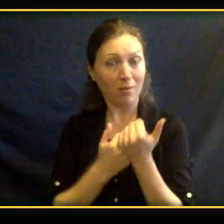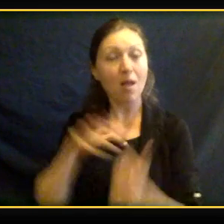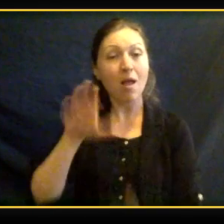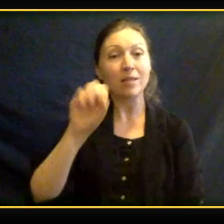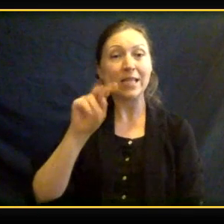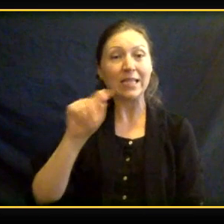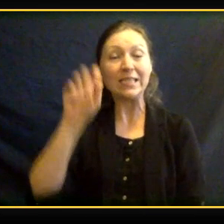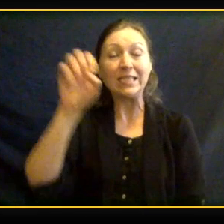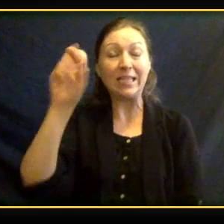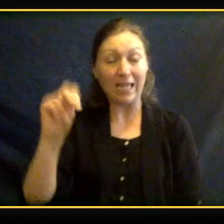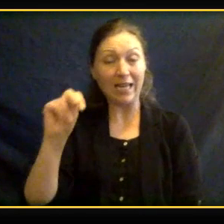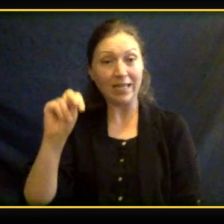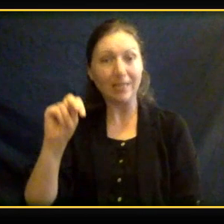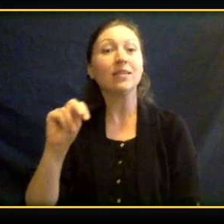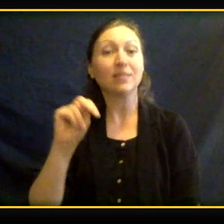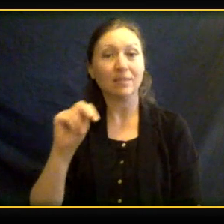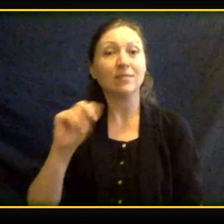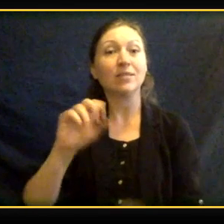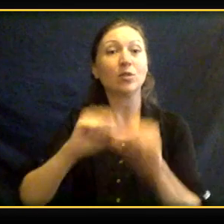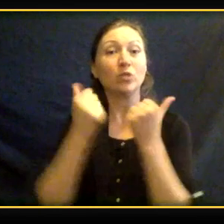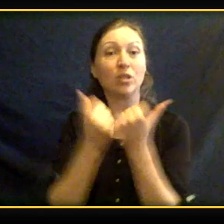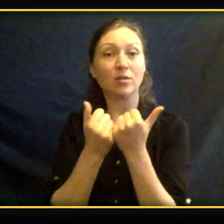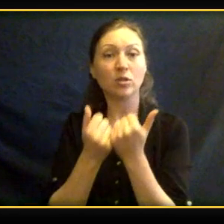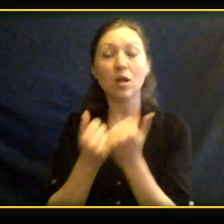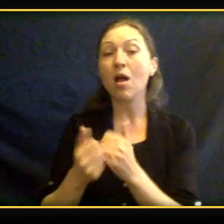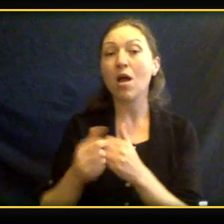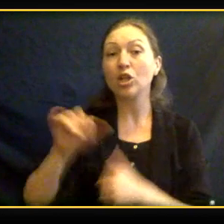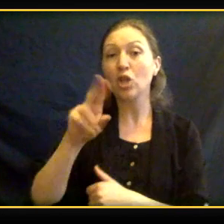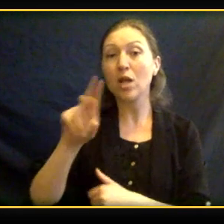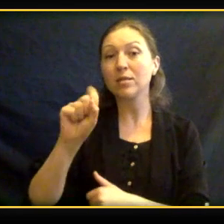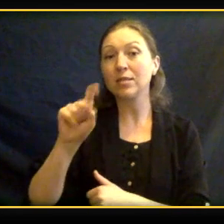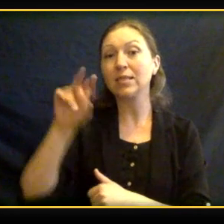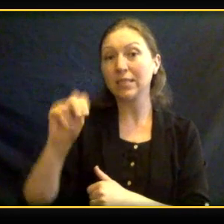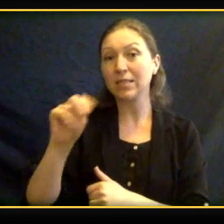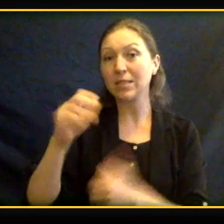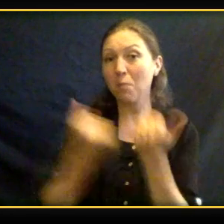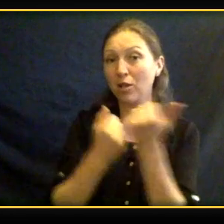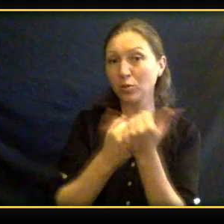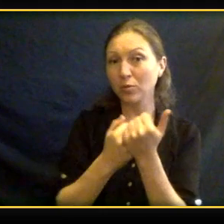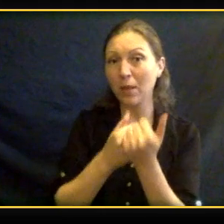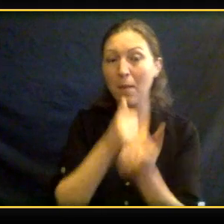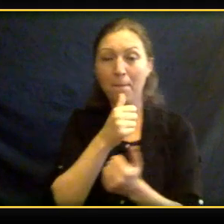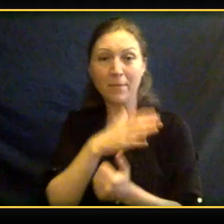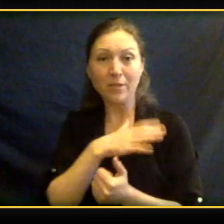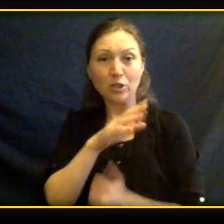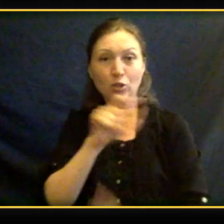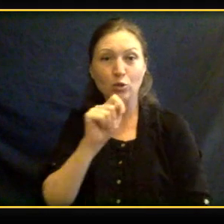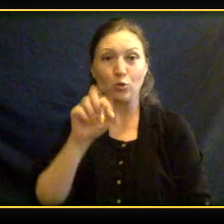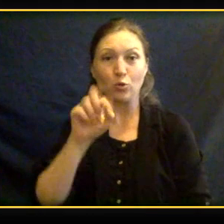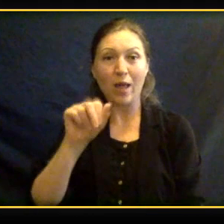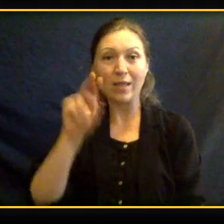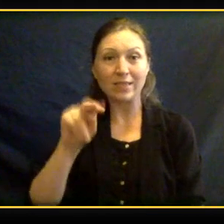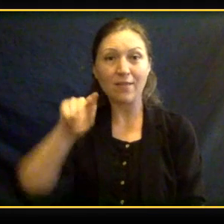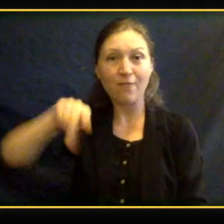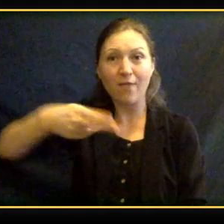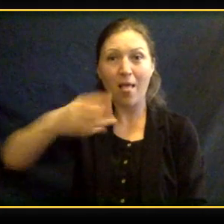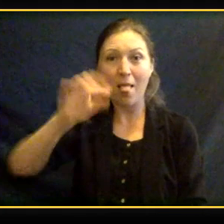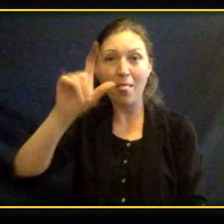Foundation. Justice sponsors, Mrs. Trent Phelps, Mrs. Harriet Fellman, Express